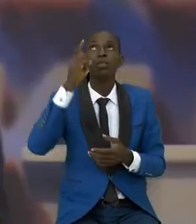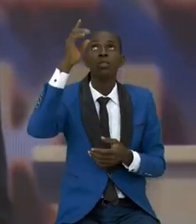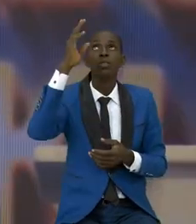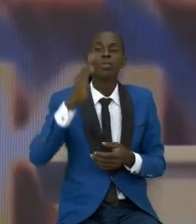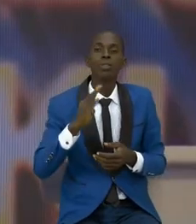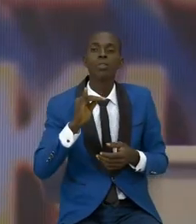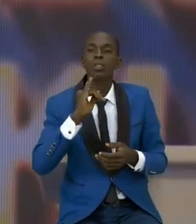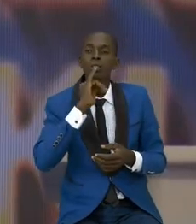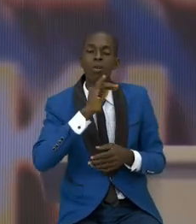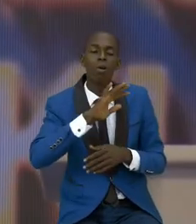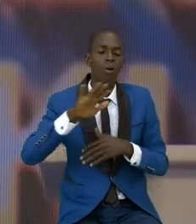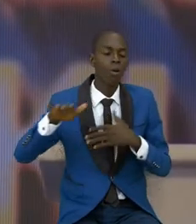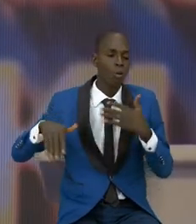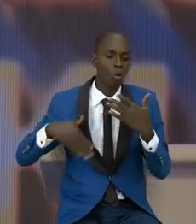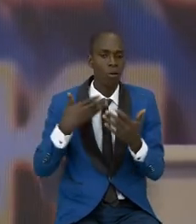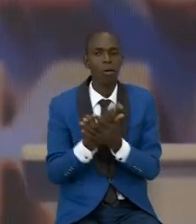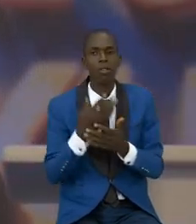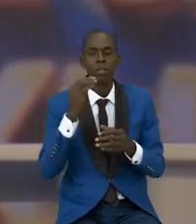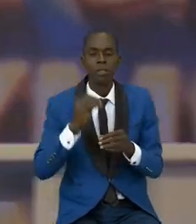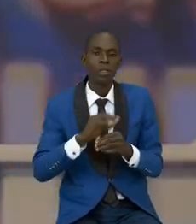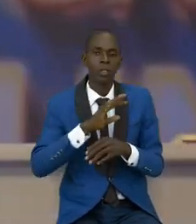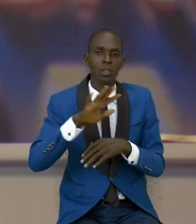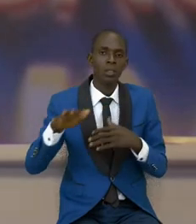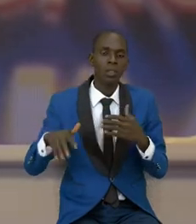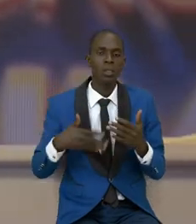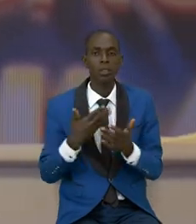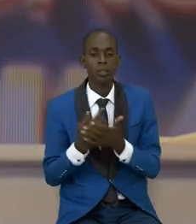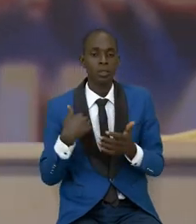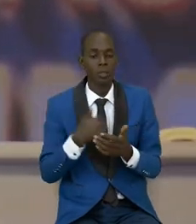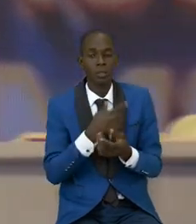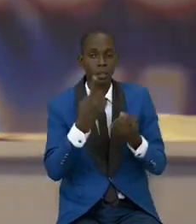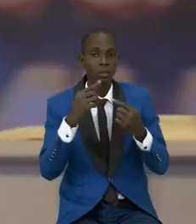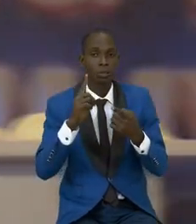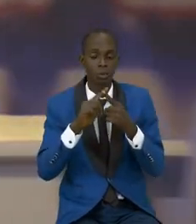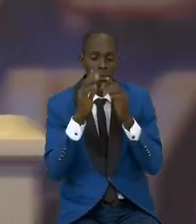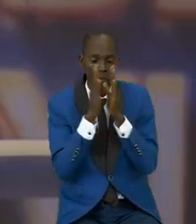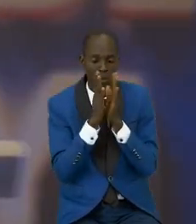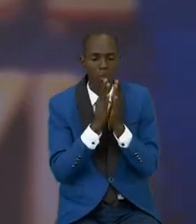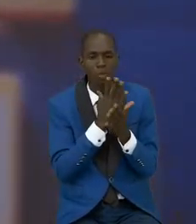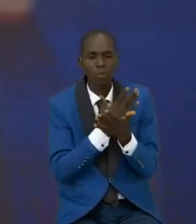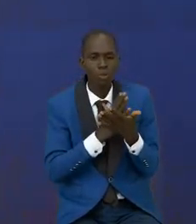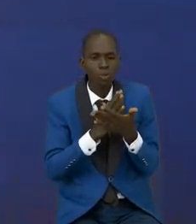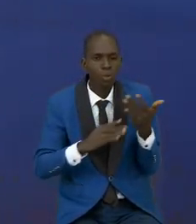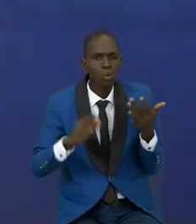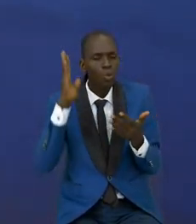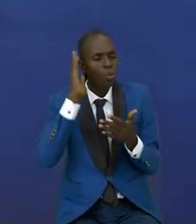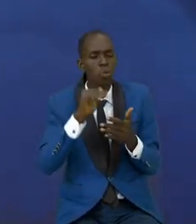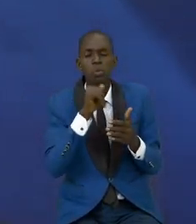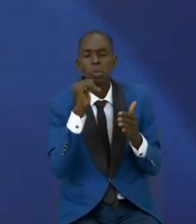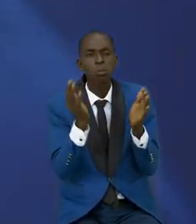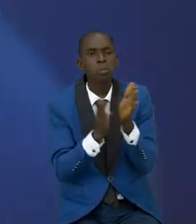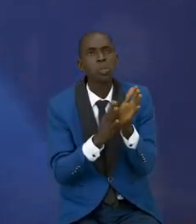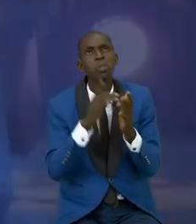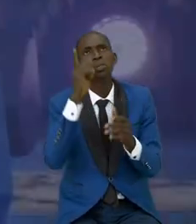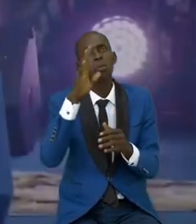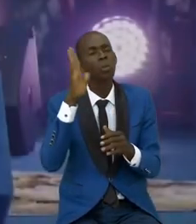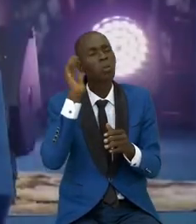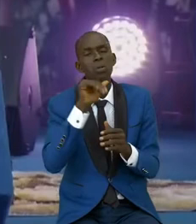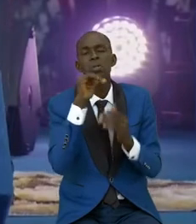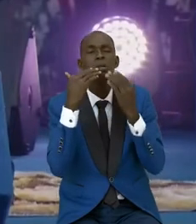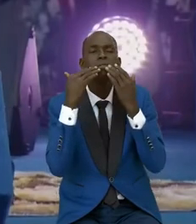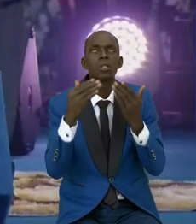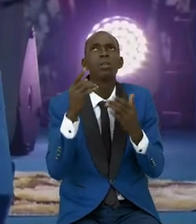all in all. We come to prayer, and some people will not even praise God and thank God for